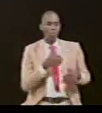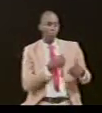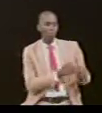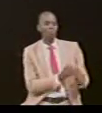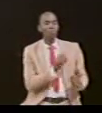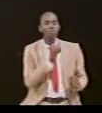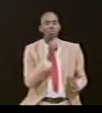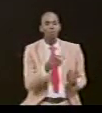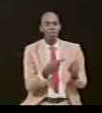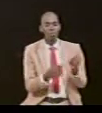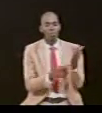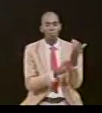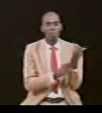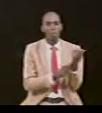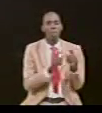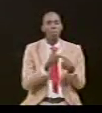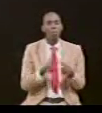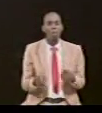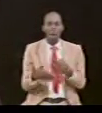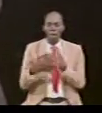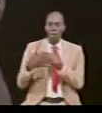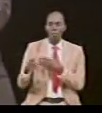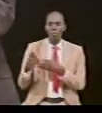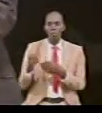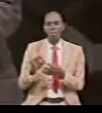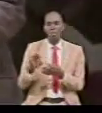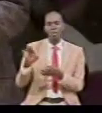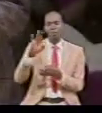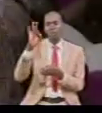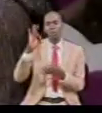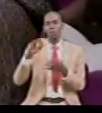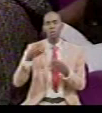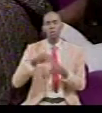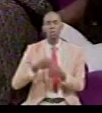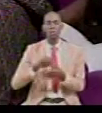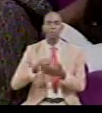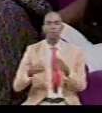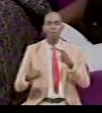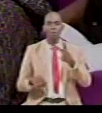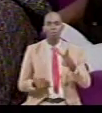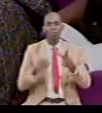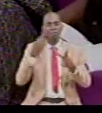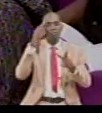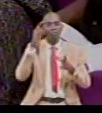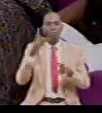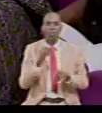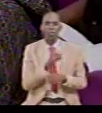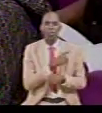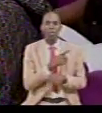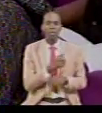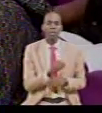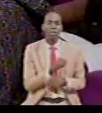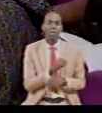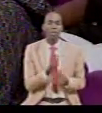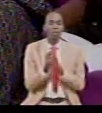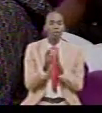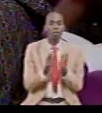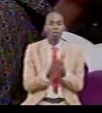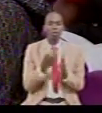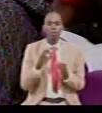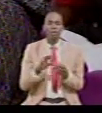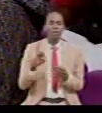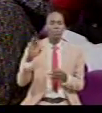flesh, but after the Spirit. Look at verse 2. It says, for the law of the Spirit of